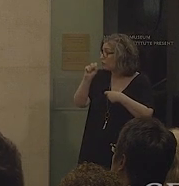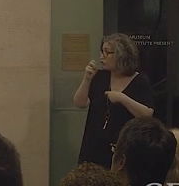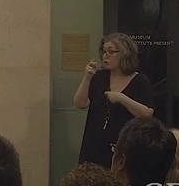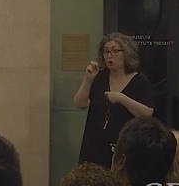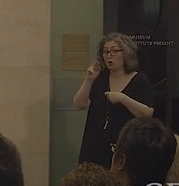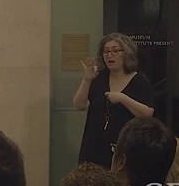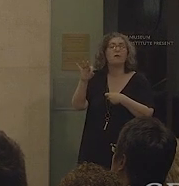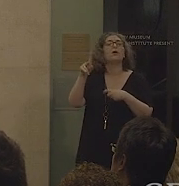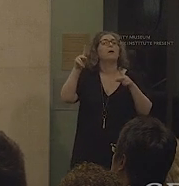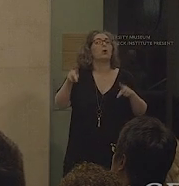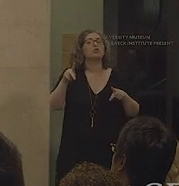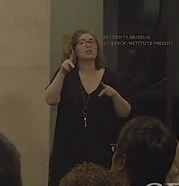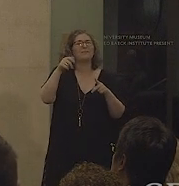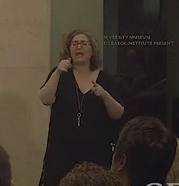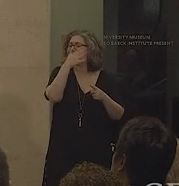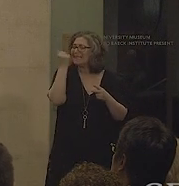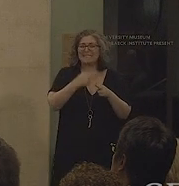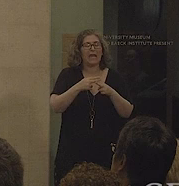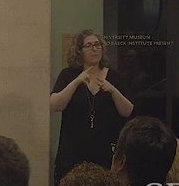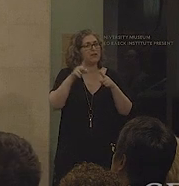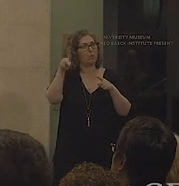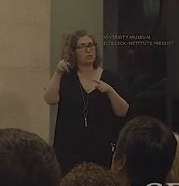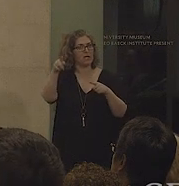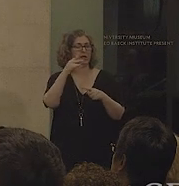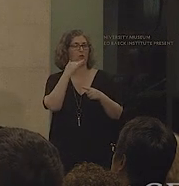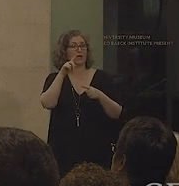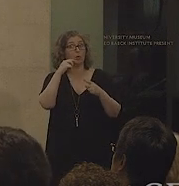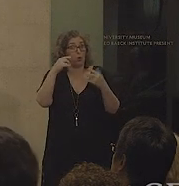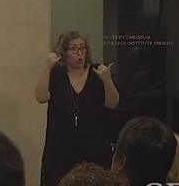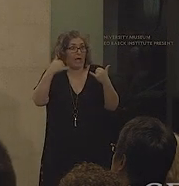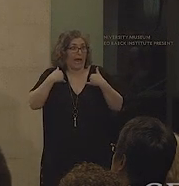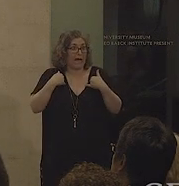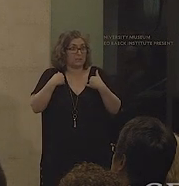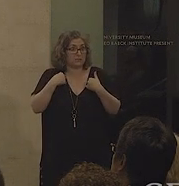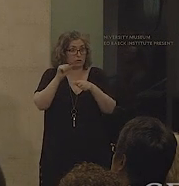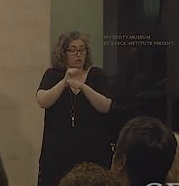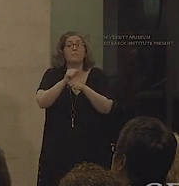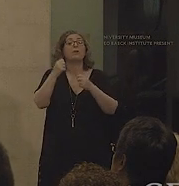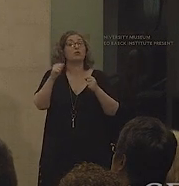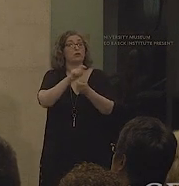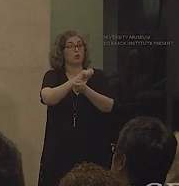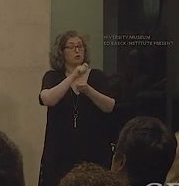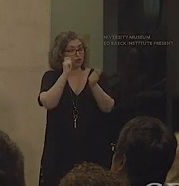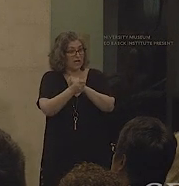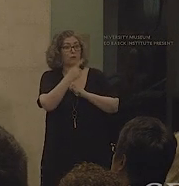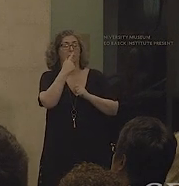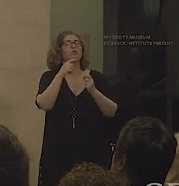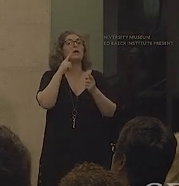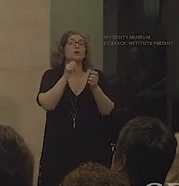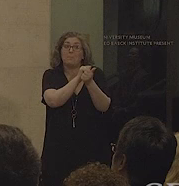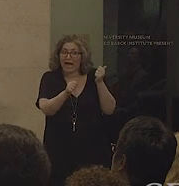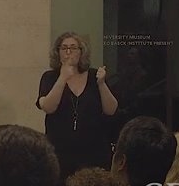The elected official in Colorado, and I can't remember his name, who's currently serving, who's trying to pass red flag laws, oh, okay. Who's